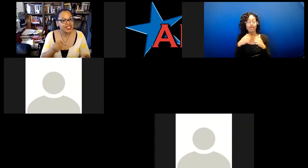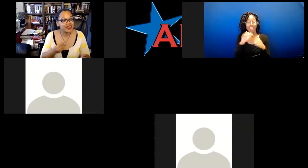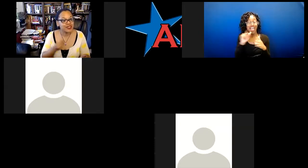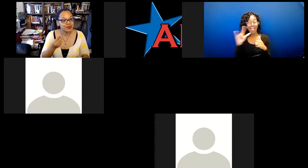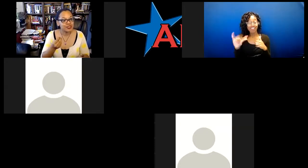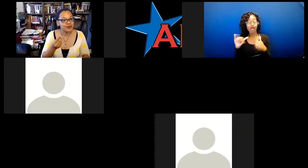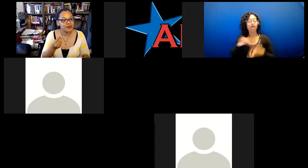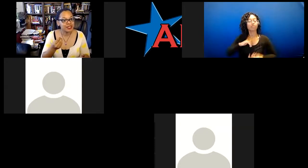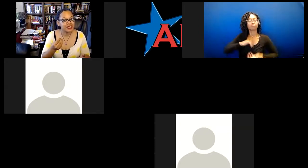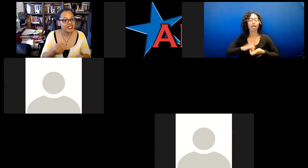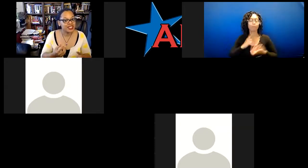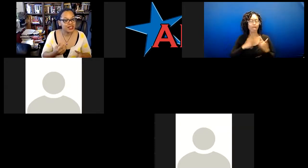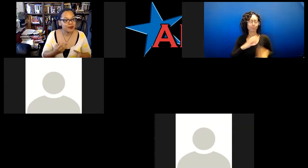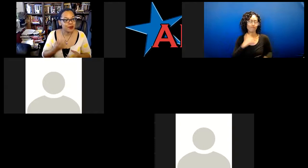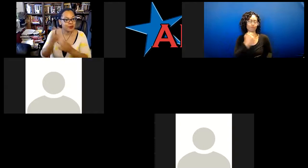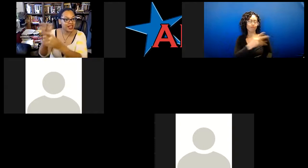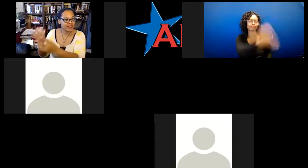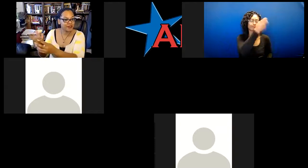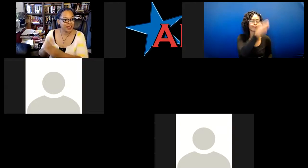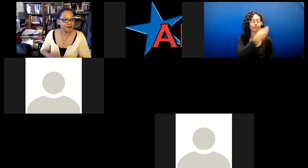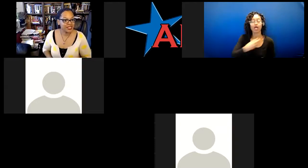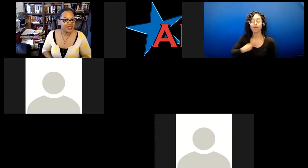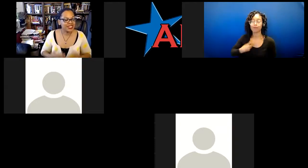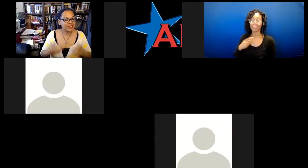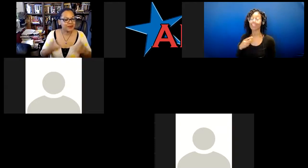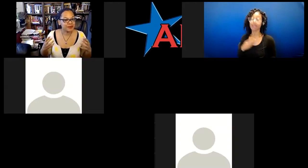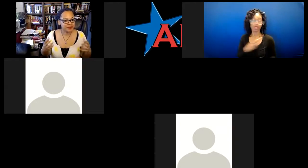and then use their voice on behalf of them.